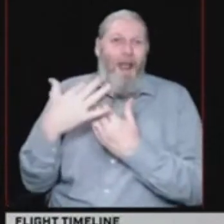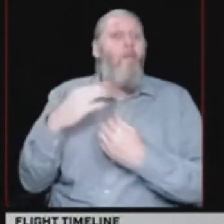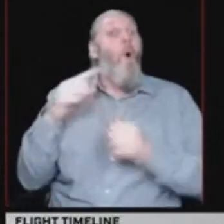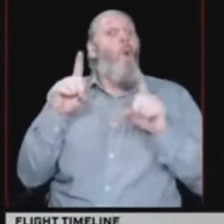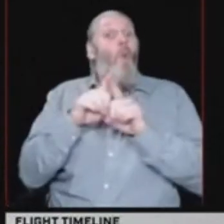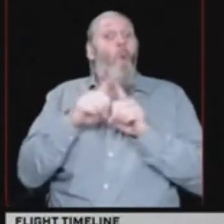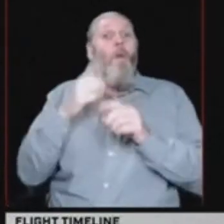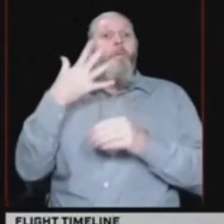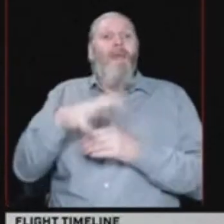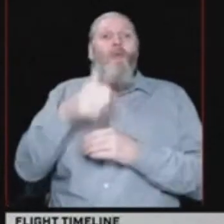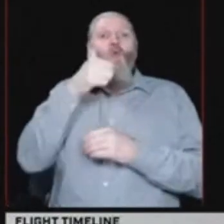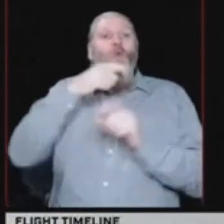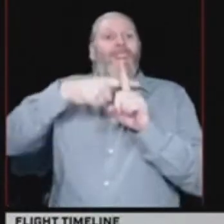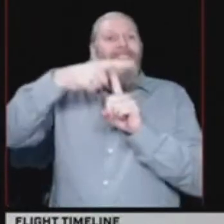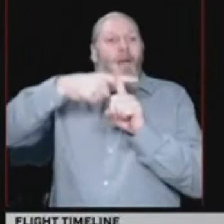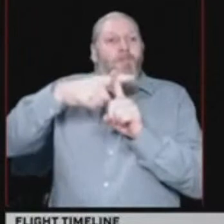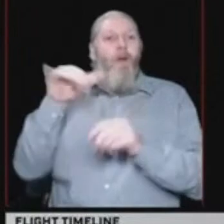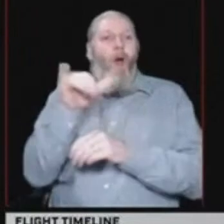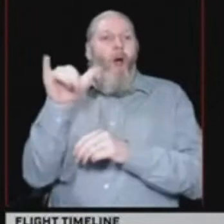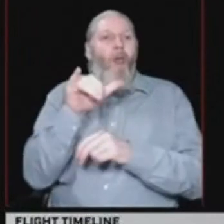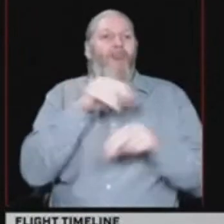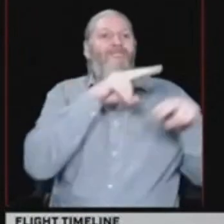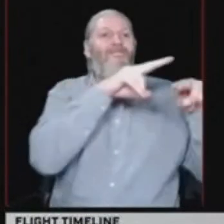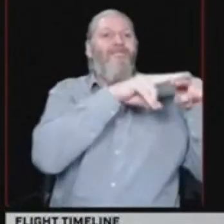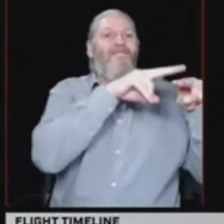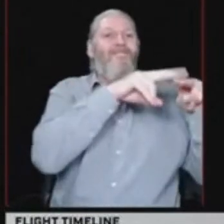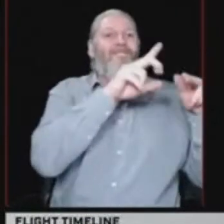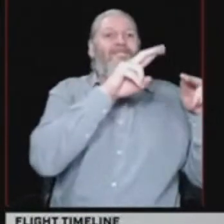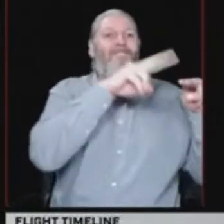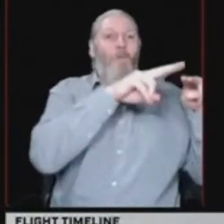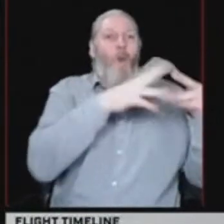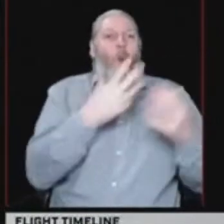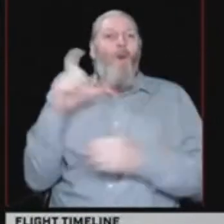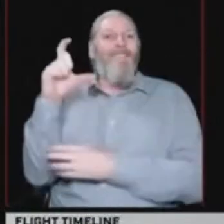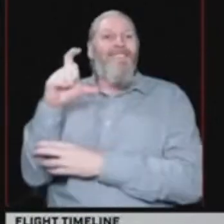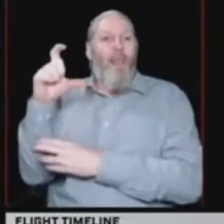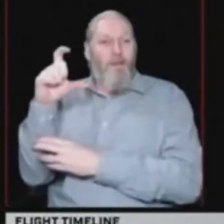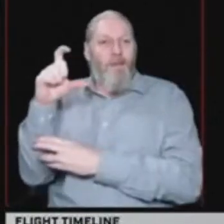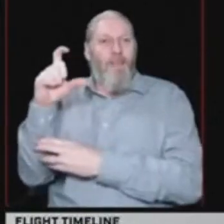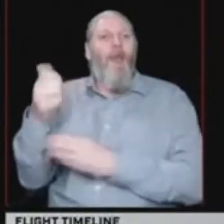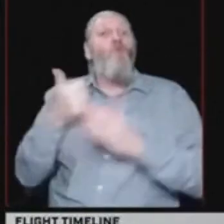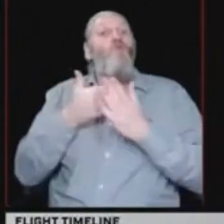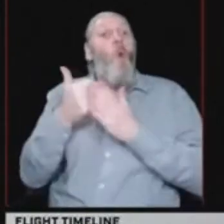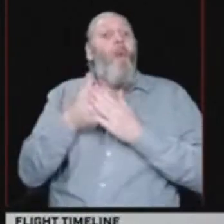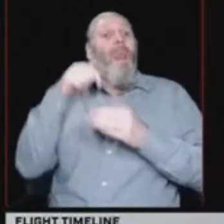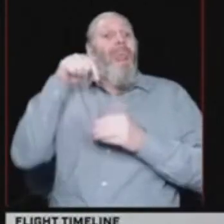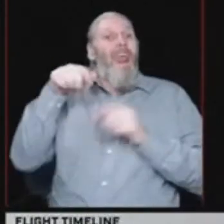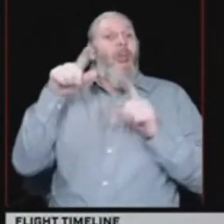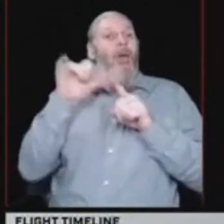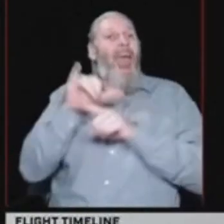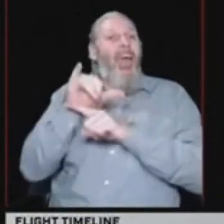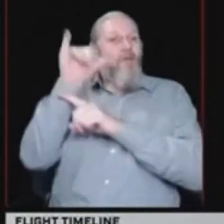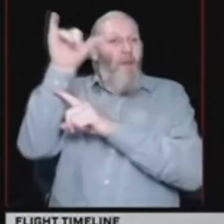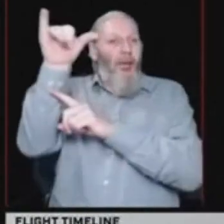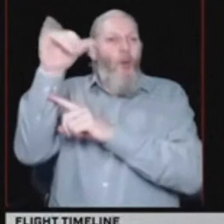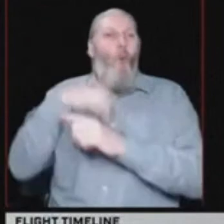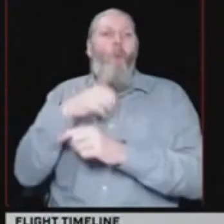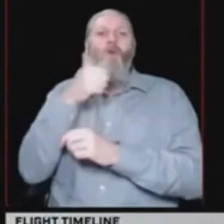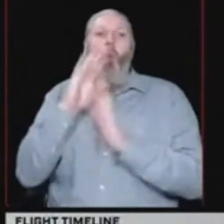versus Celsius. Typically in the aerospace world, we use imperial units over metric units.